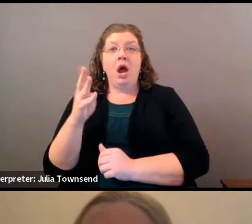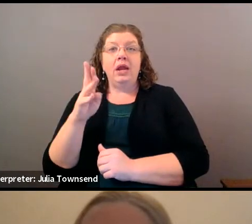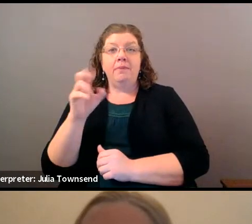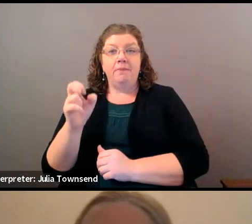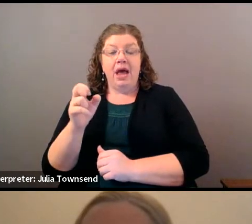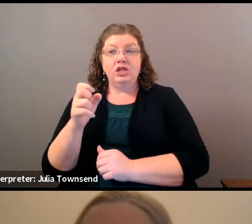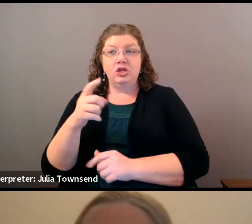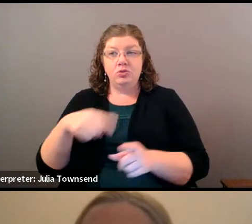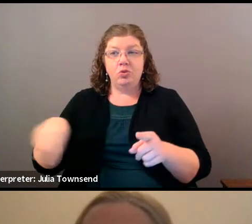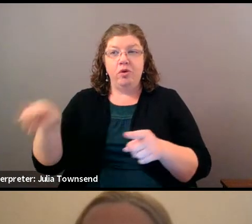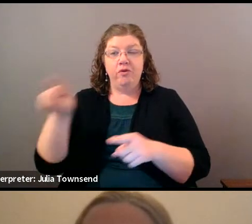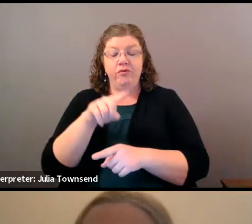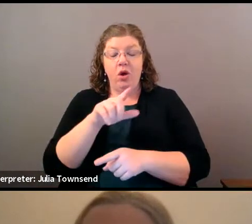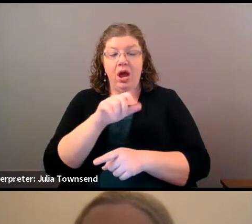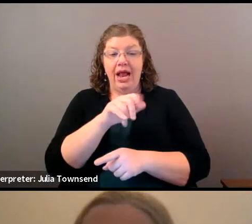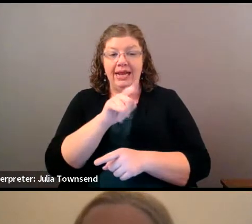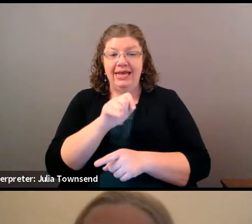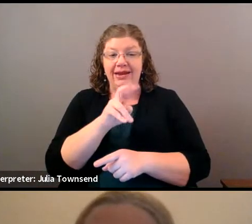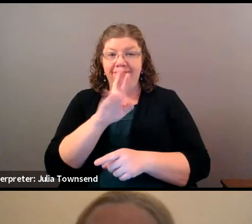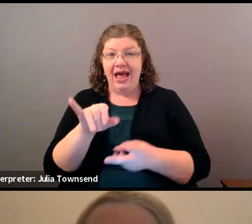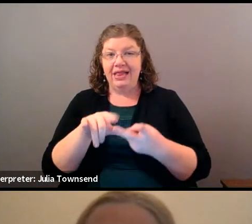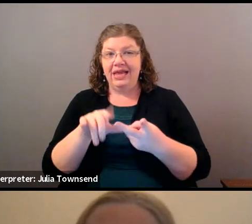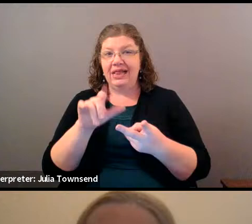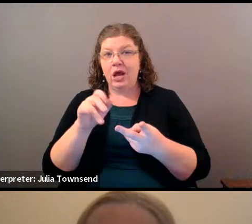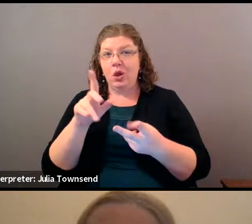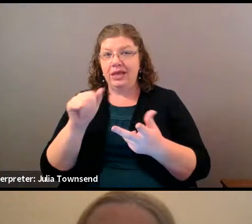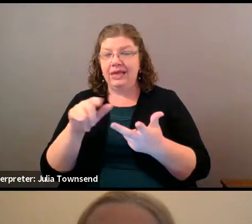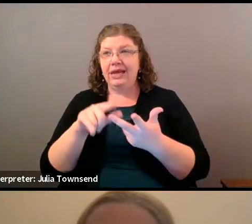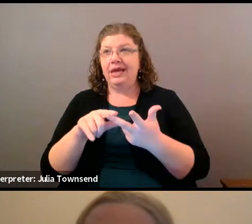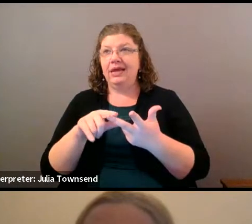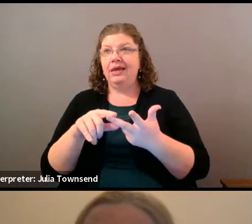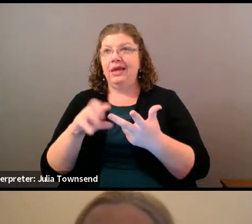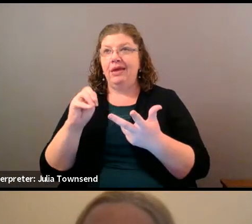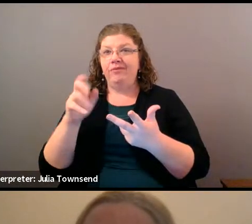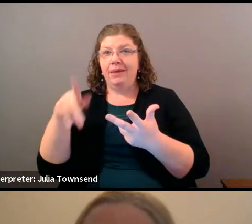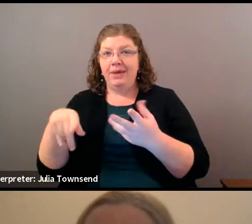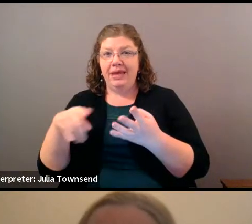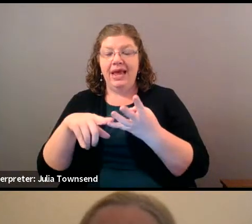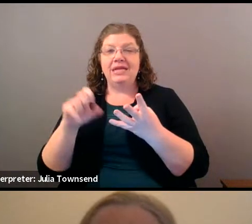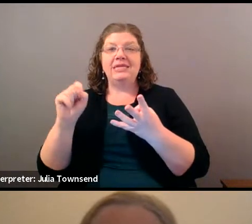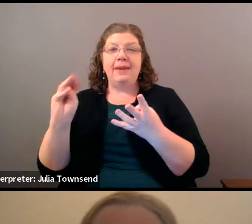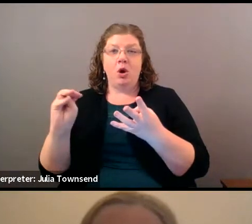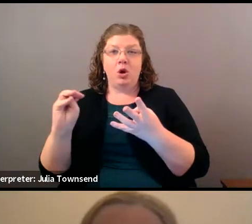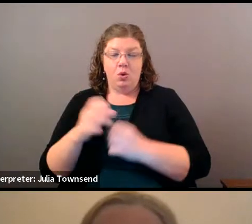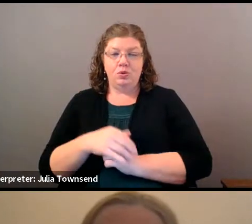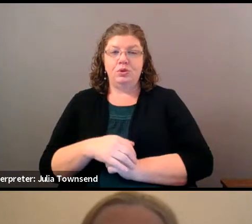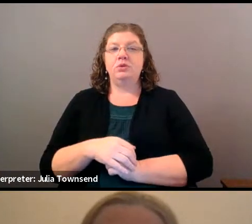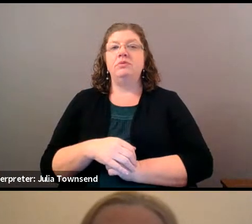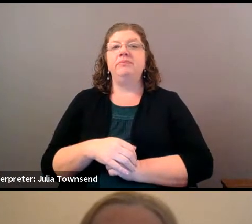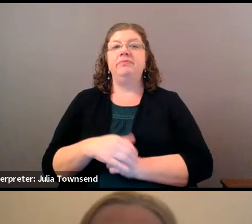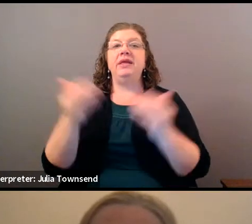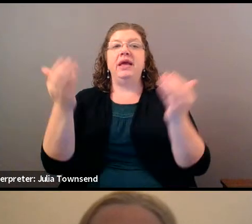Goleta Valley and La Colina, and DP and San Marcos. Next slide.